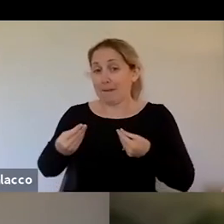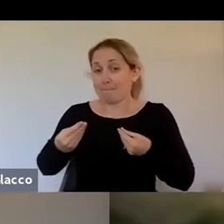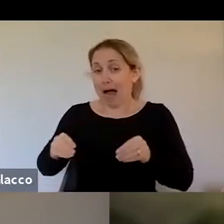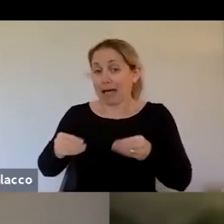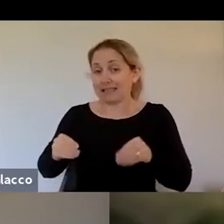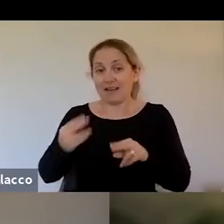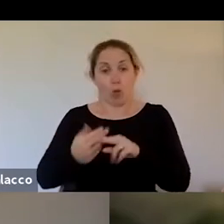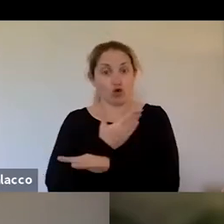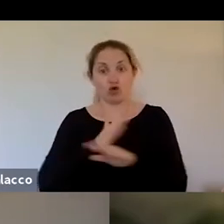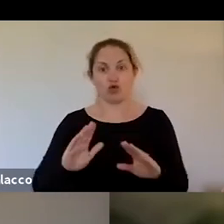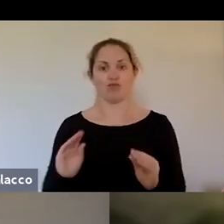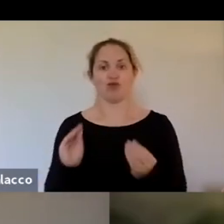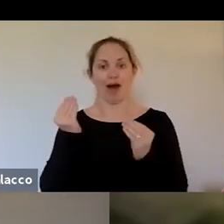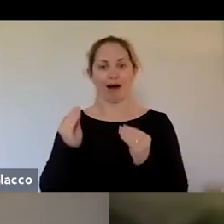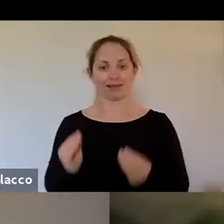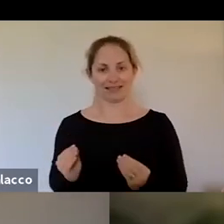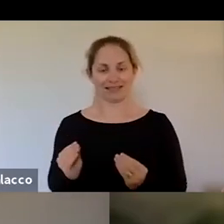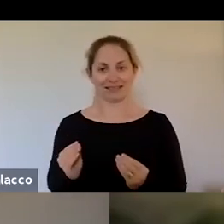product. Although